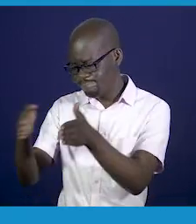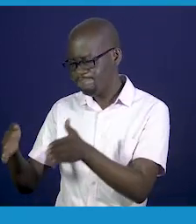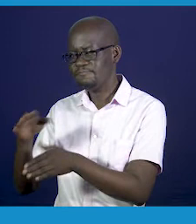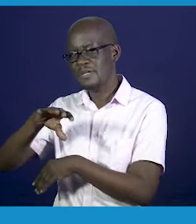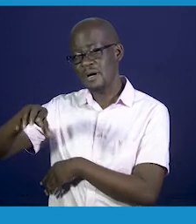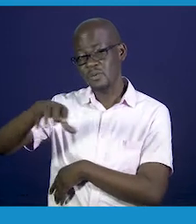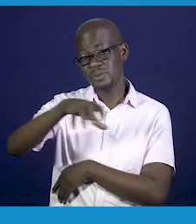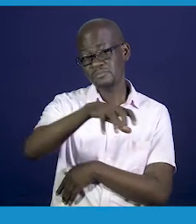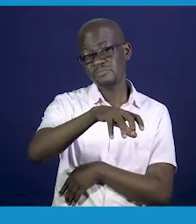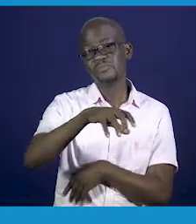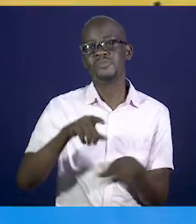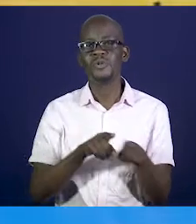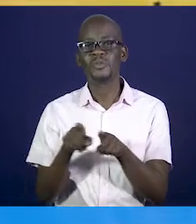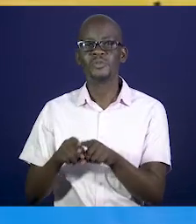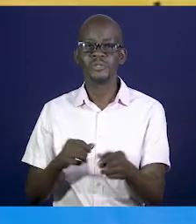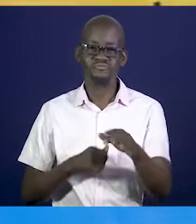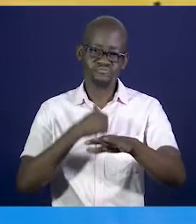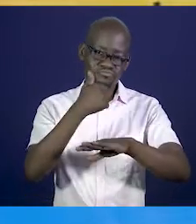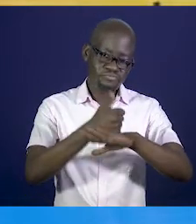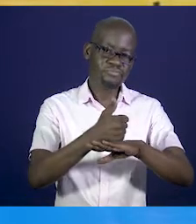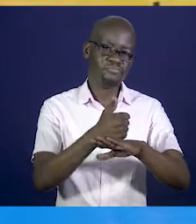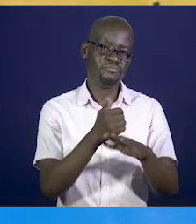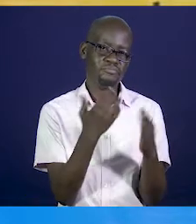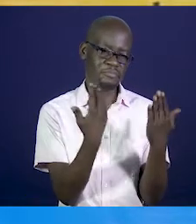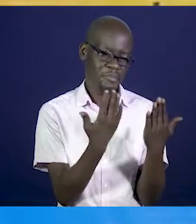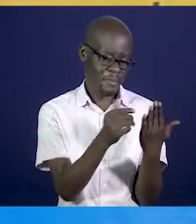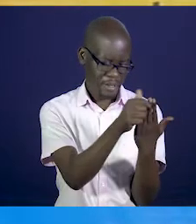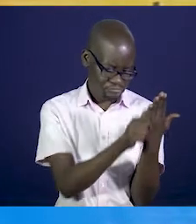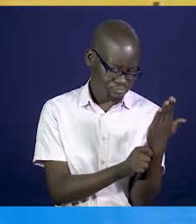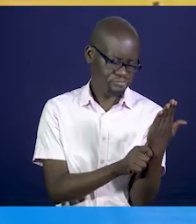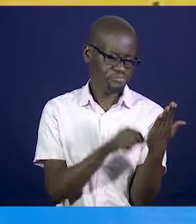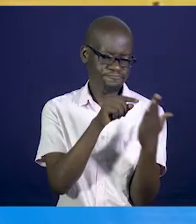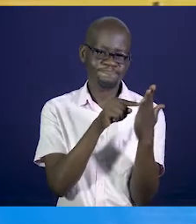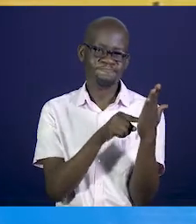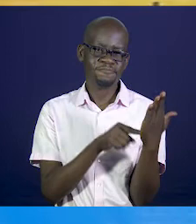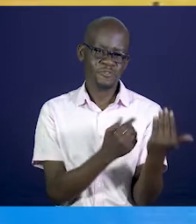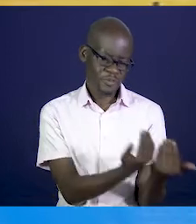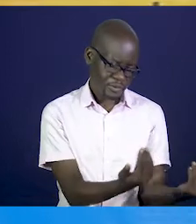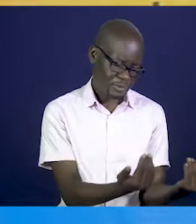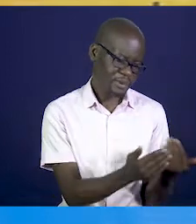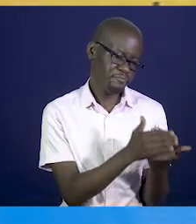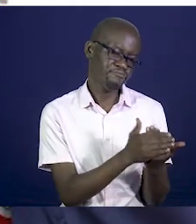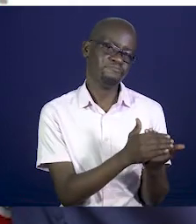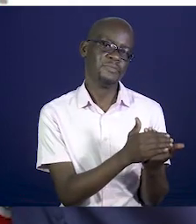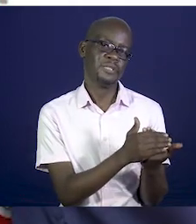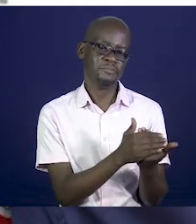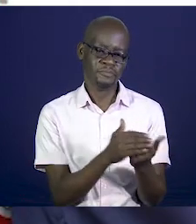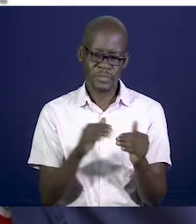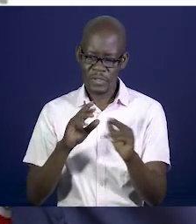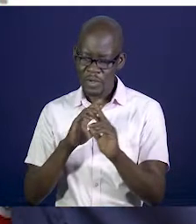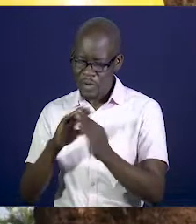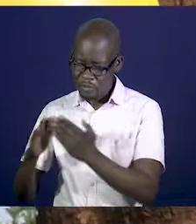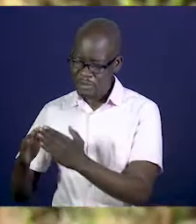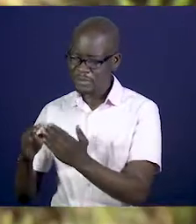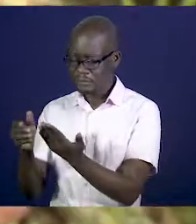counties. We have developed and circulated COVID-19 protocols on pediatric response, community